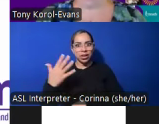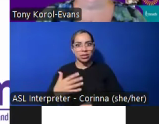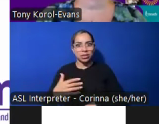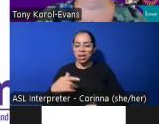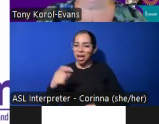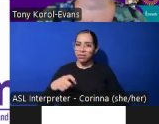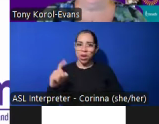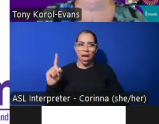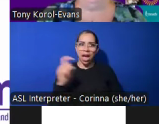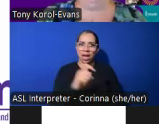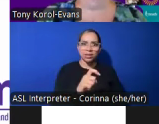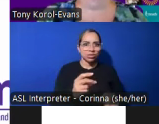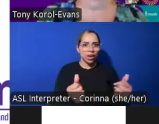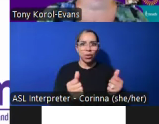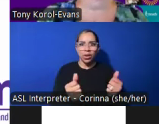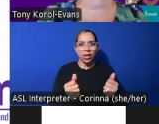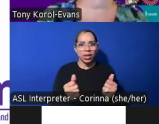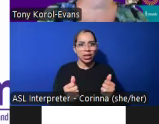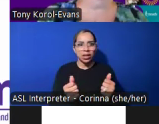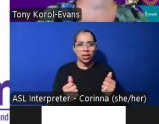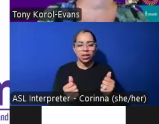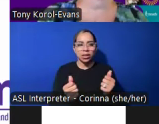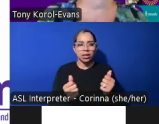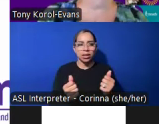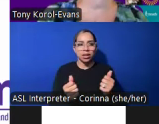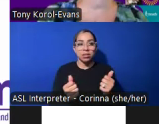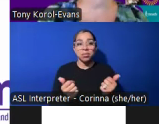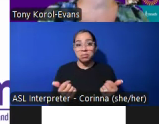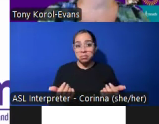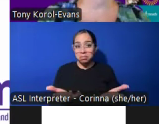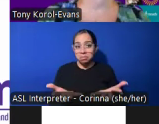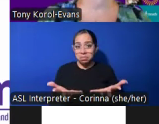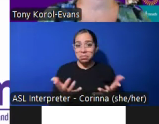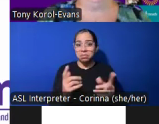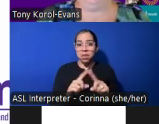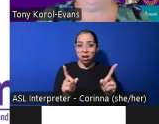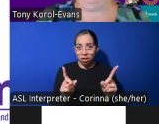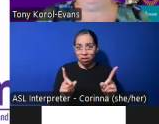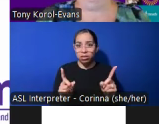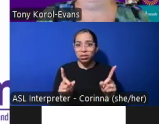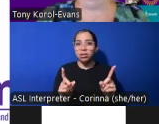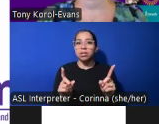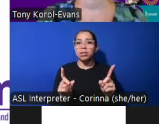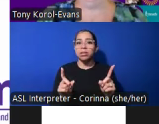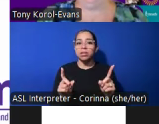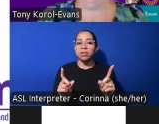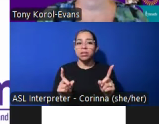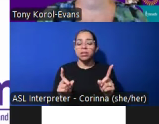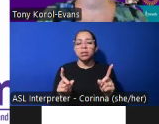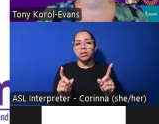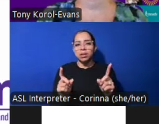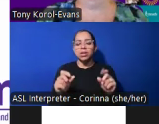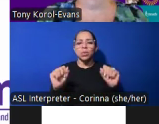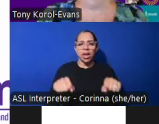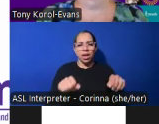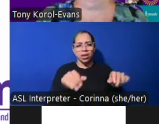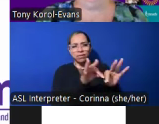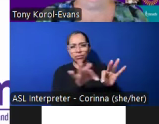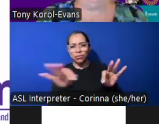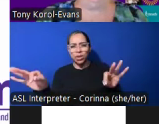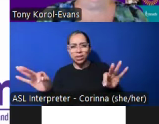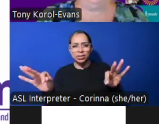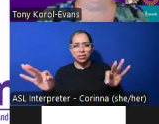those things right away. But there are ways to say them. And I think sometimes